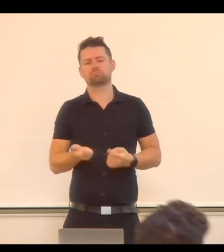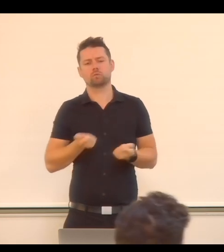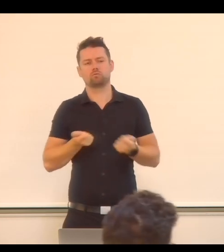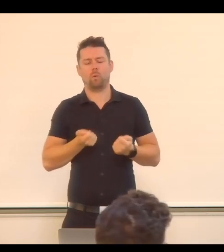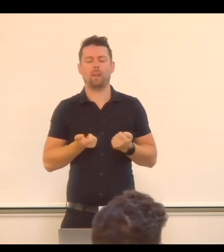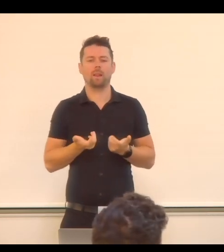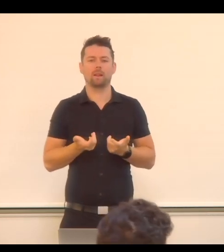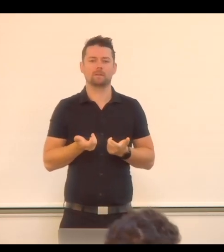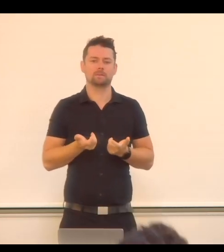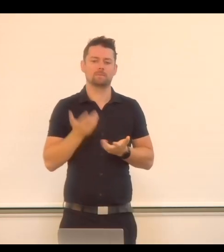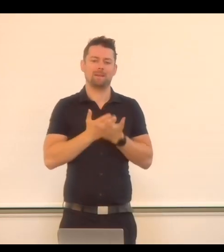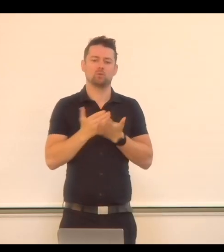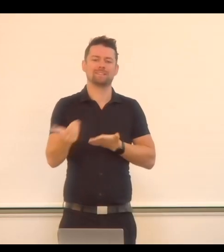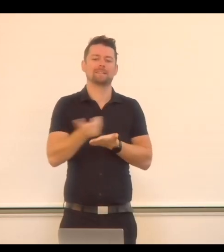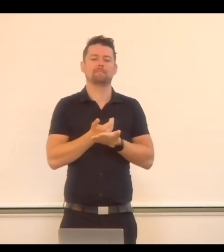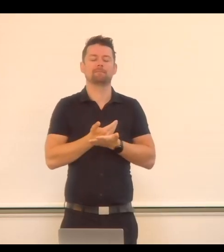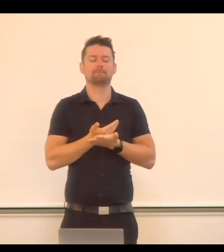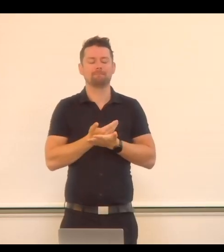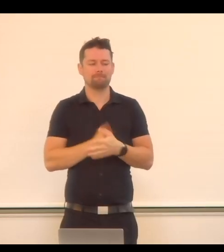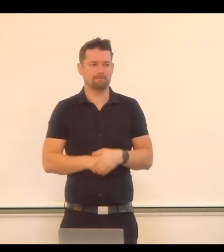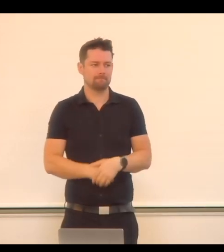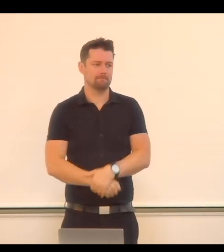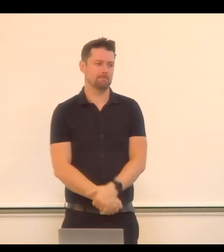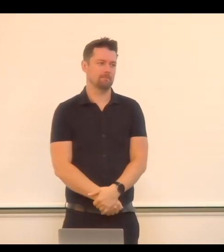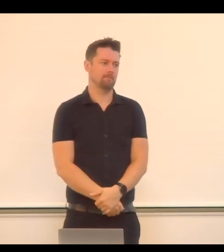were, being safe.